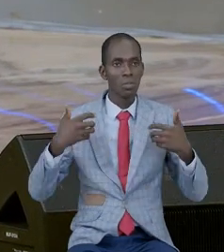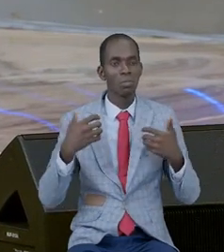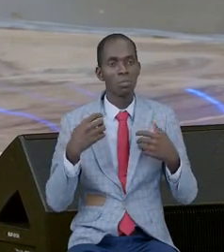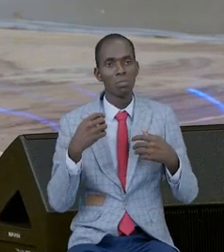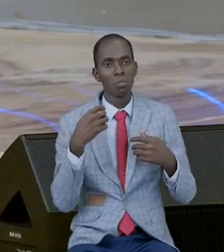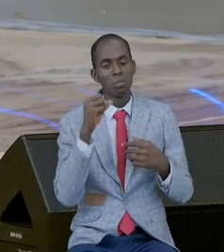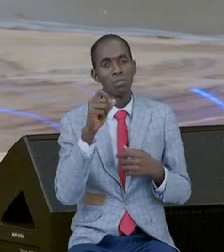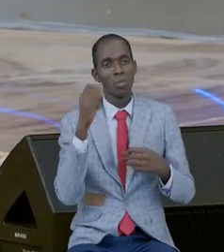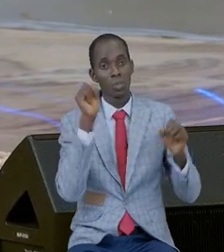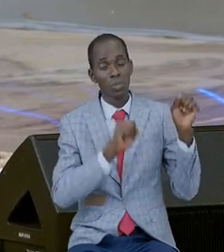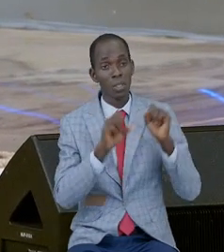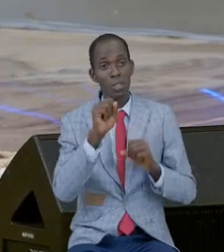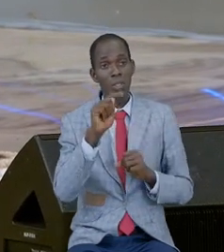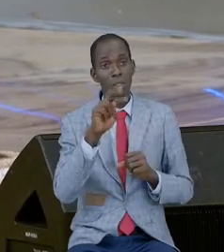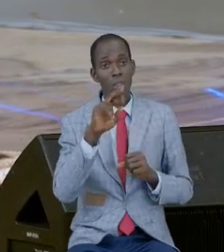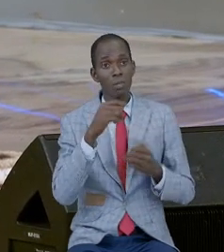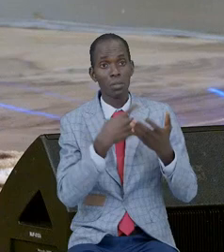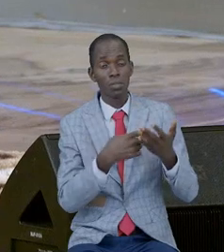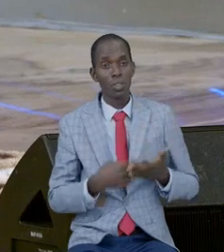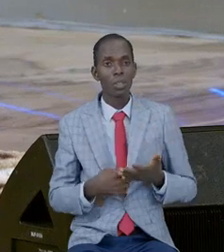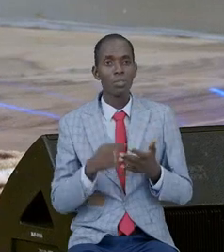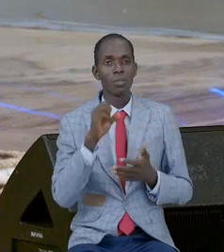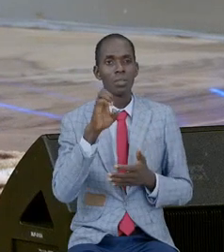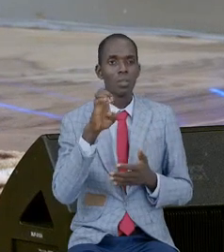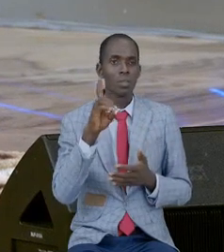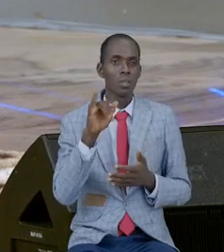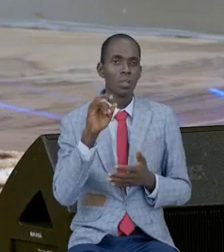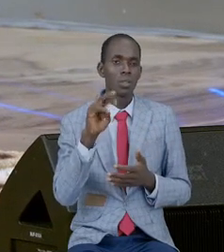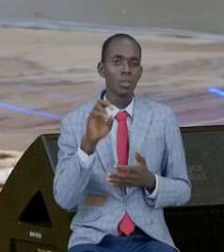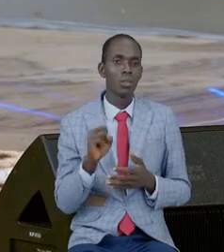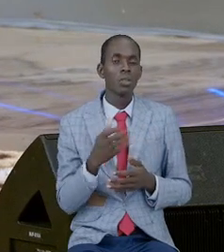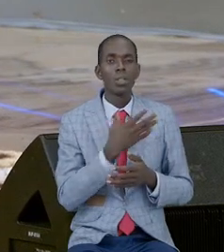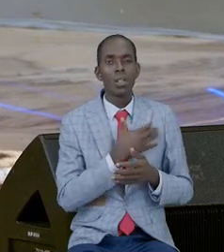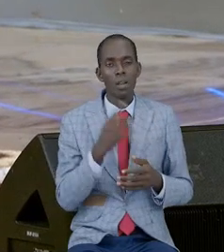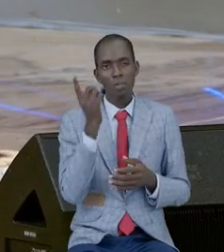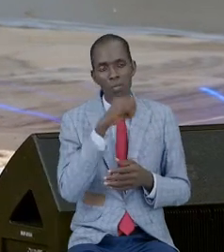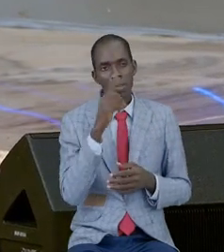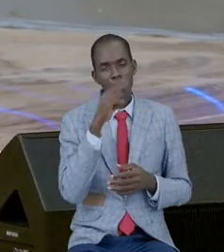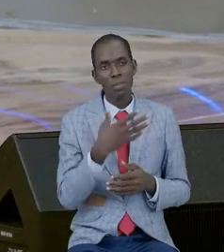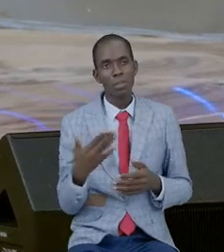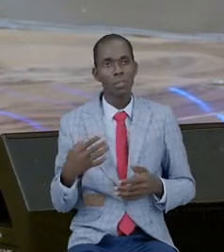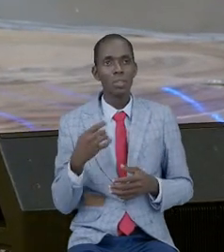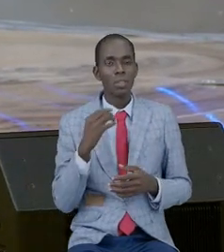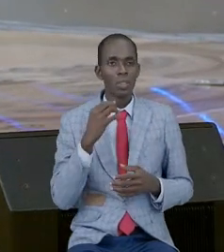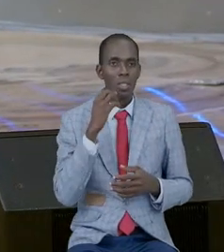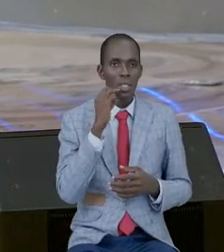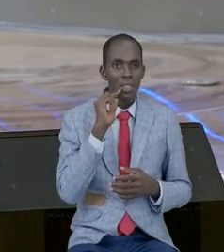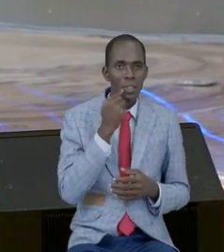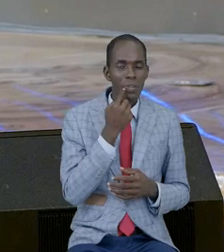seditions heresies versus 21 and these murders